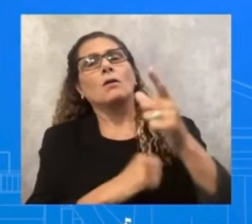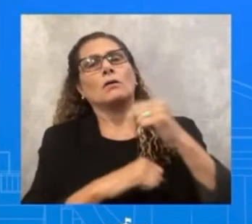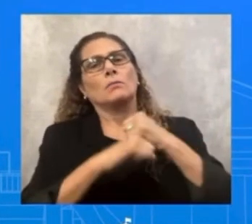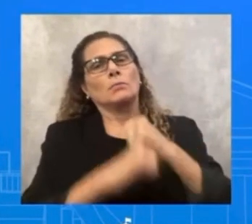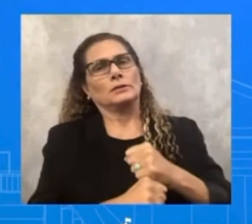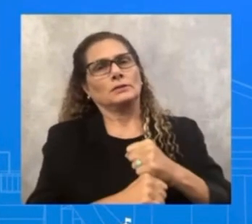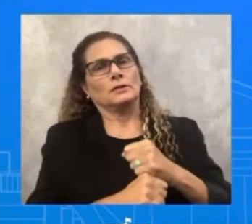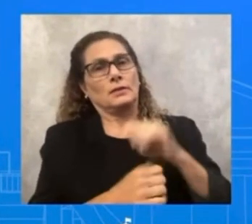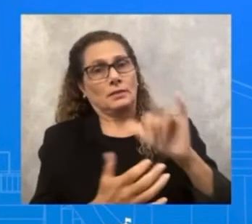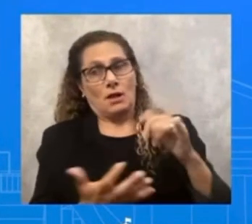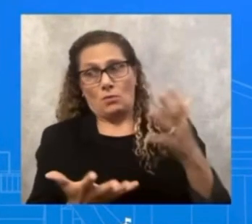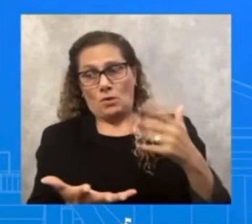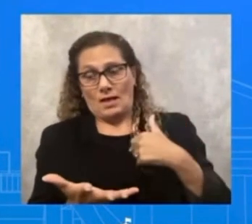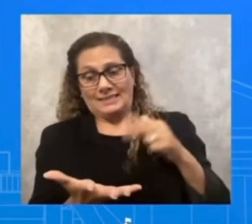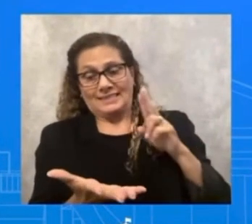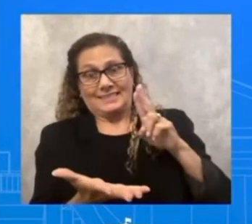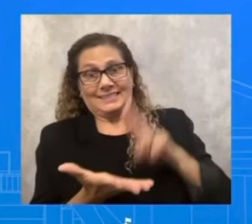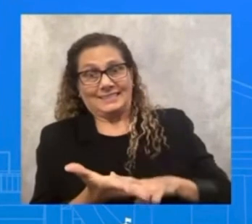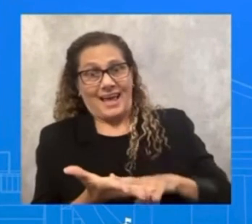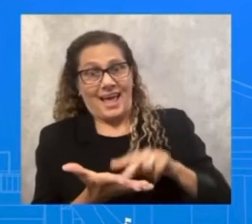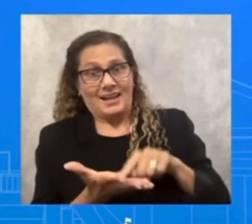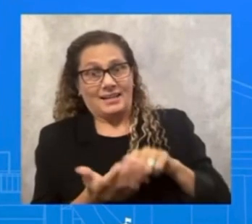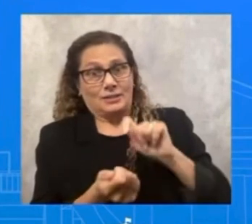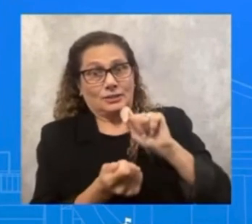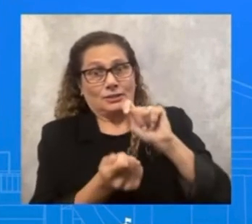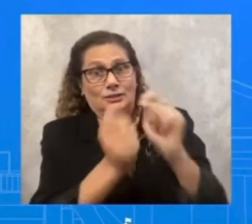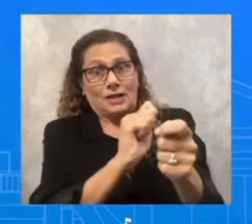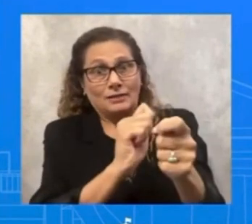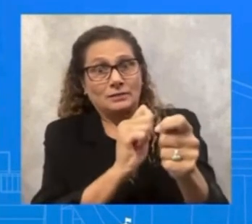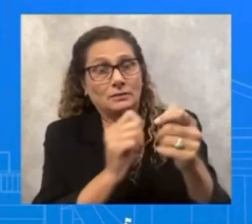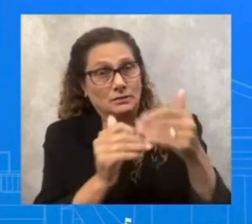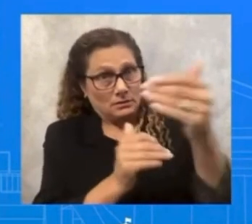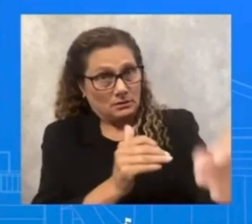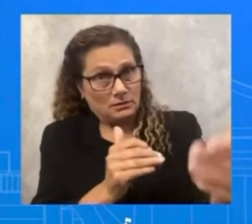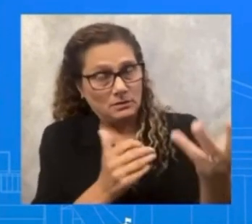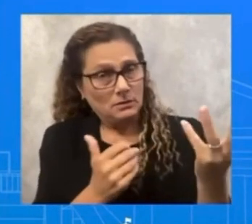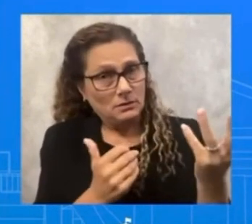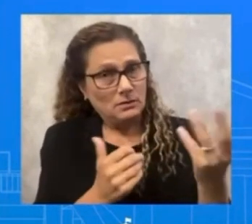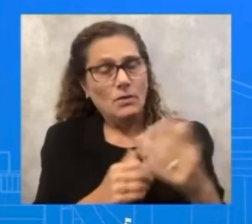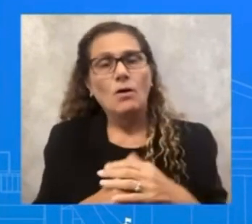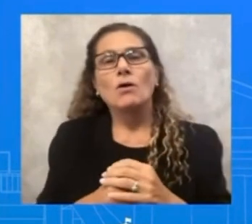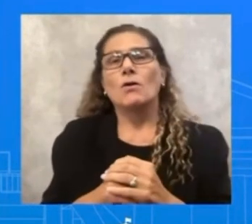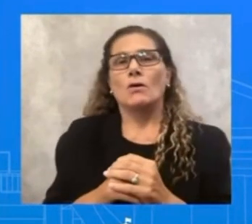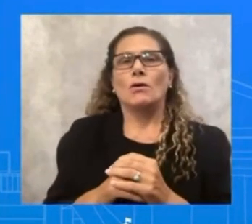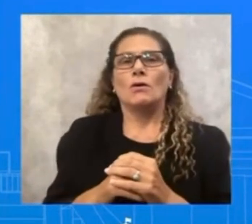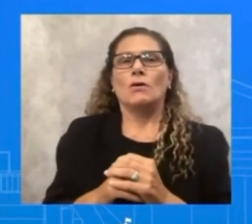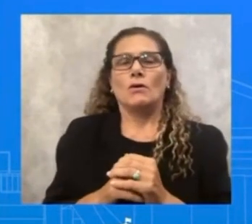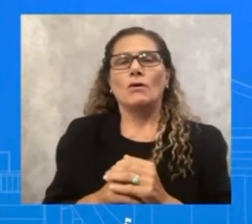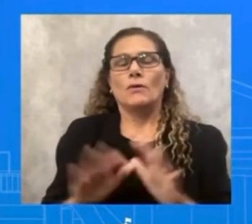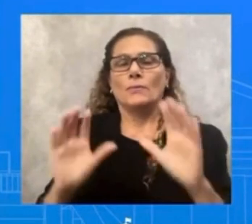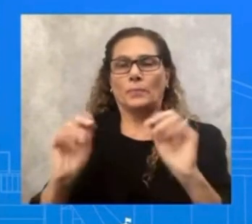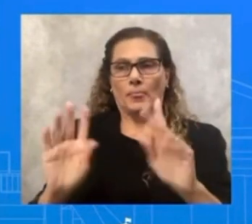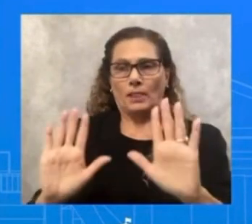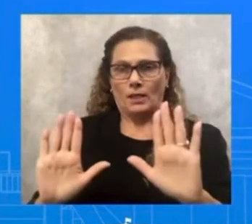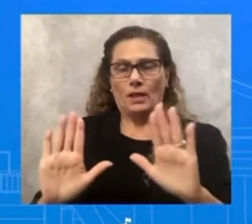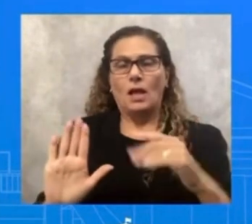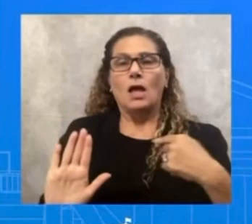achievements the president feels he's been able to set into motion? Well, first and foremost, we are focused on delivering results for people. That is